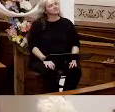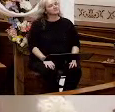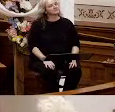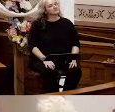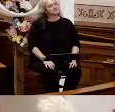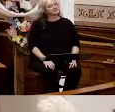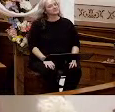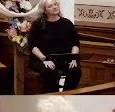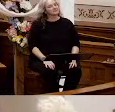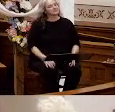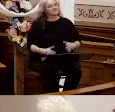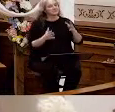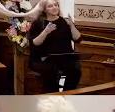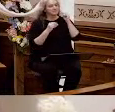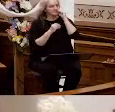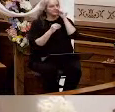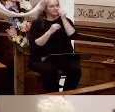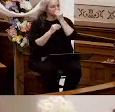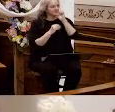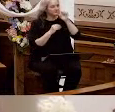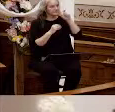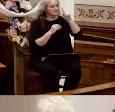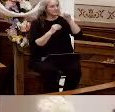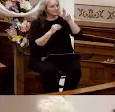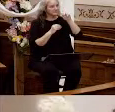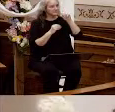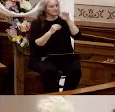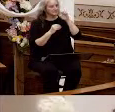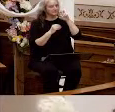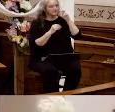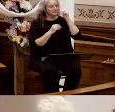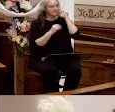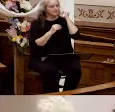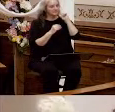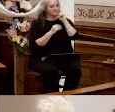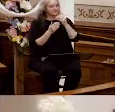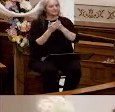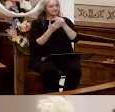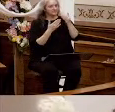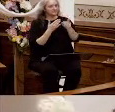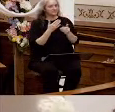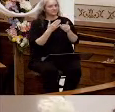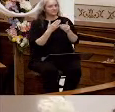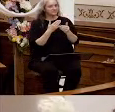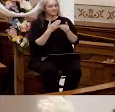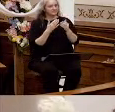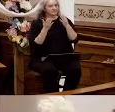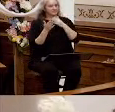That take flowers. There's extra ones, even if you did not buy some. Please take them.